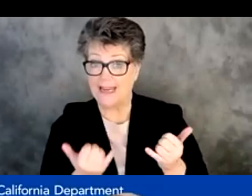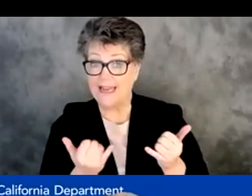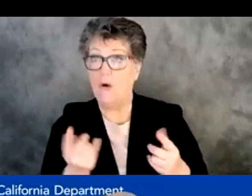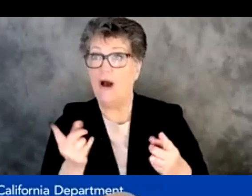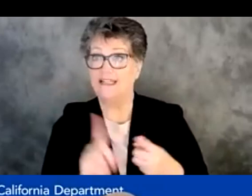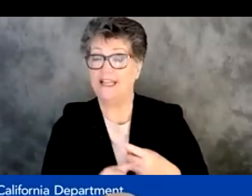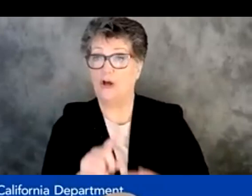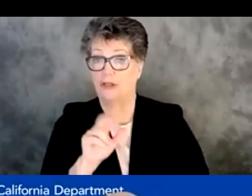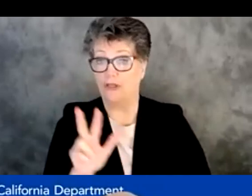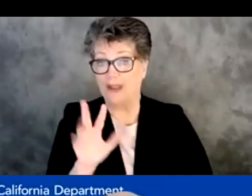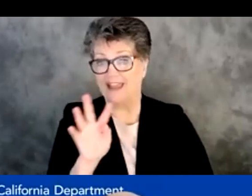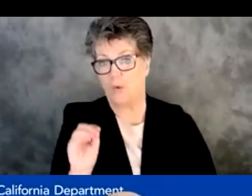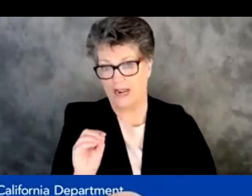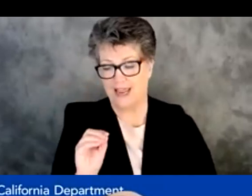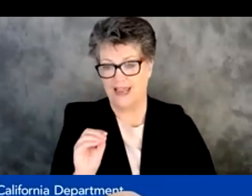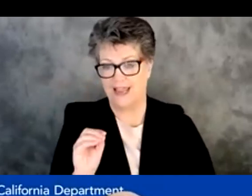until 3:40,